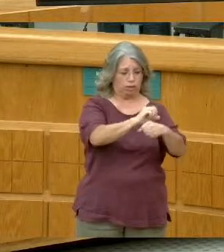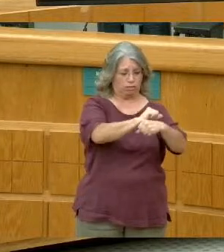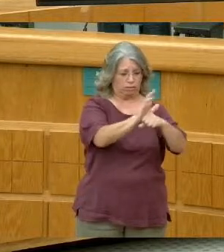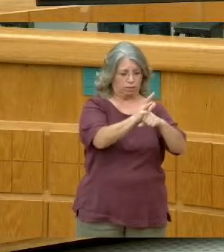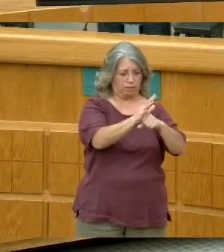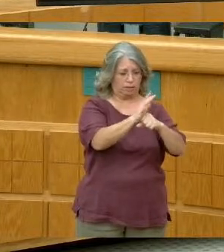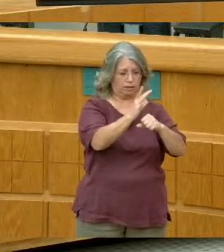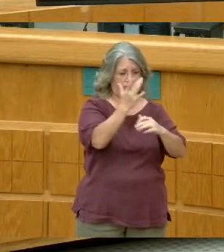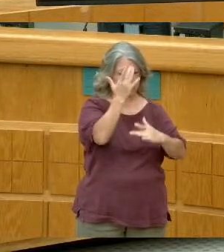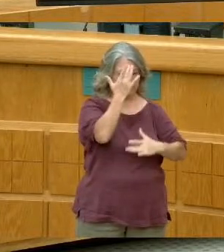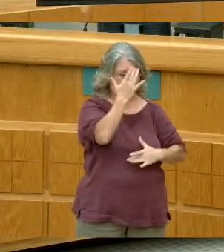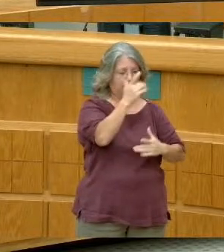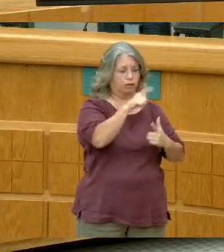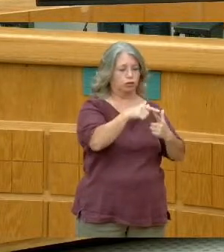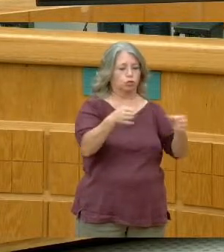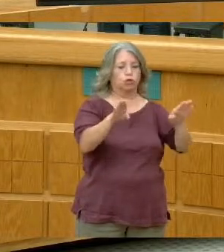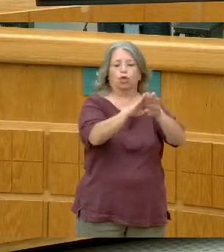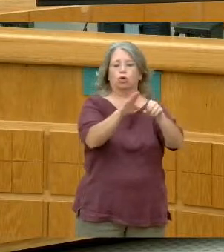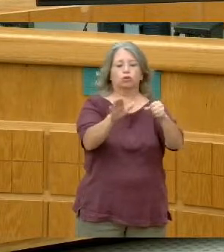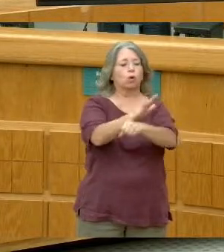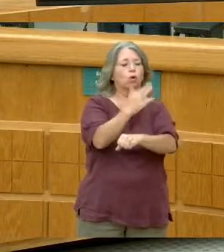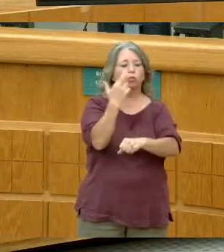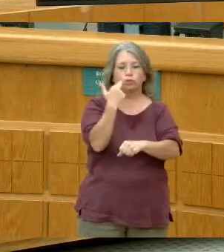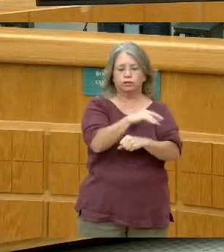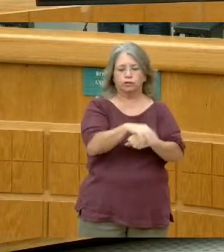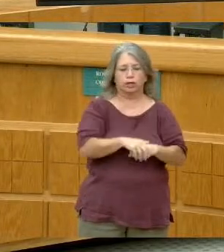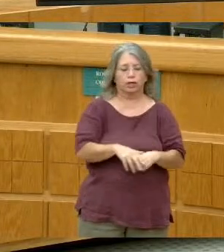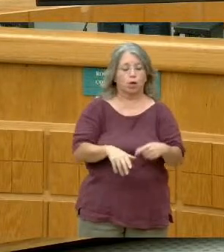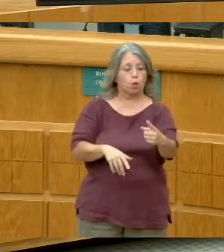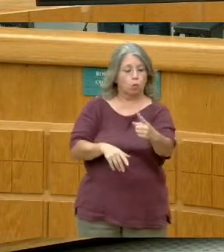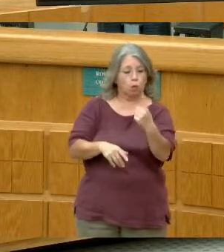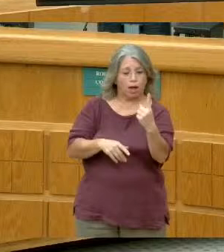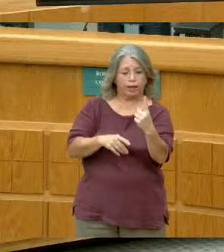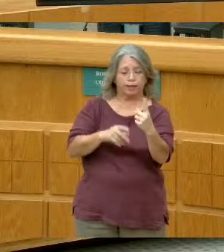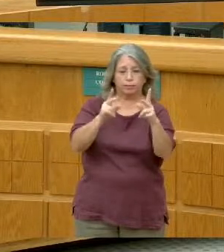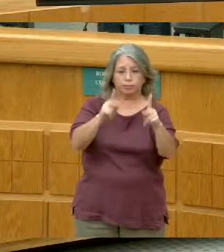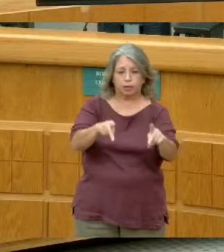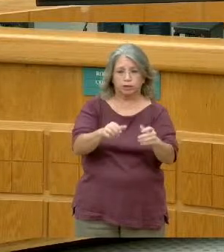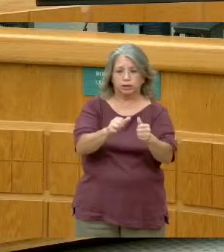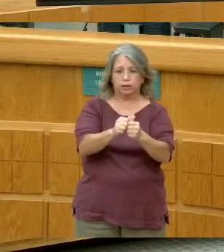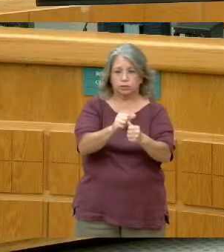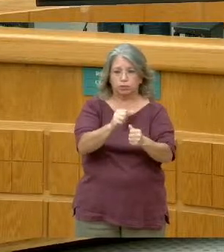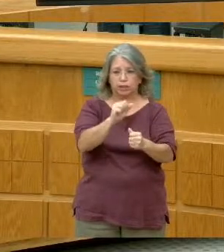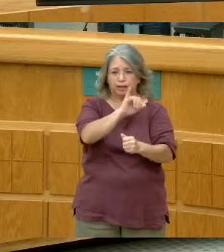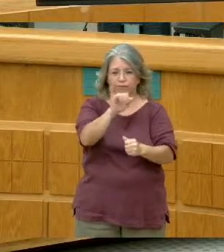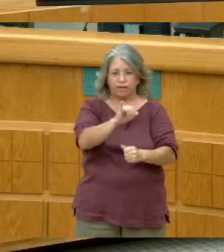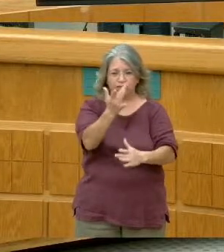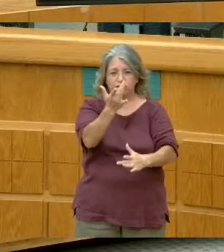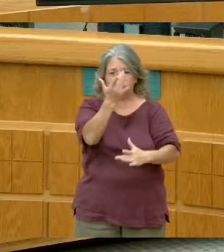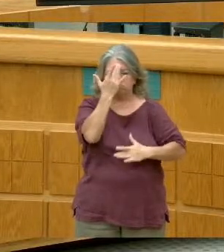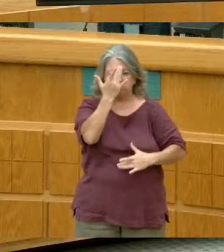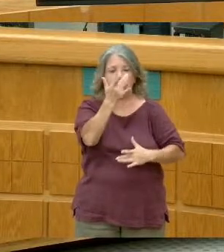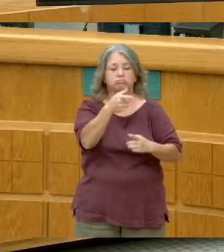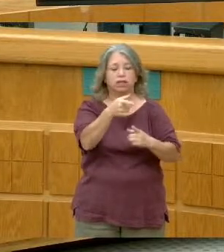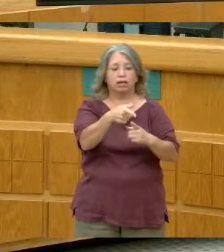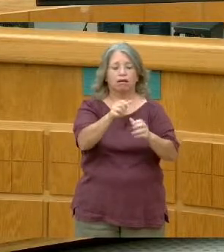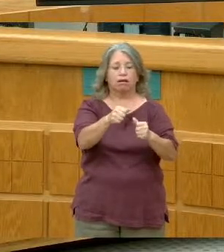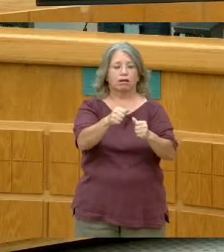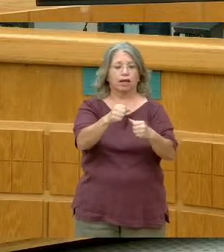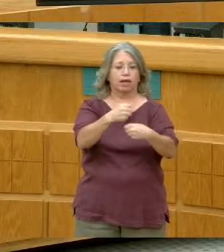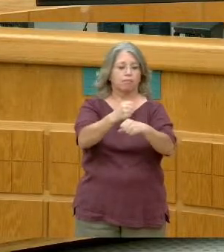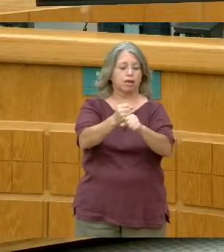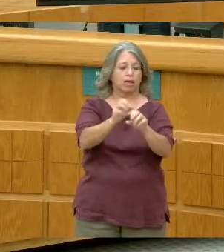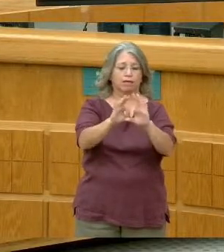an entire family to have to quarantine for 14 days. One infected person to break up an entire